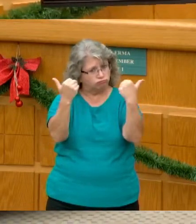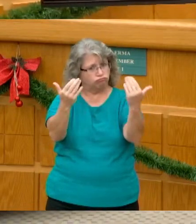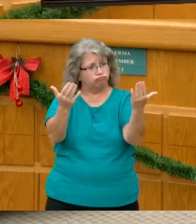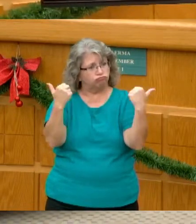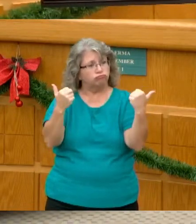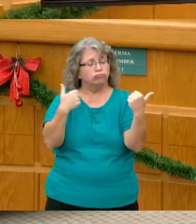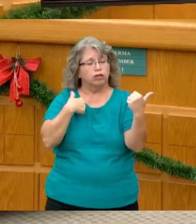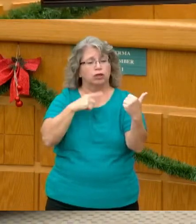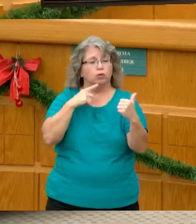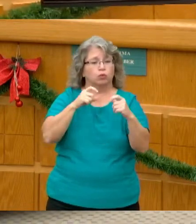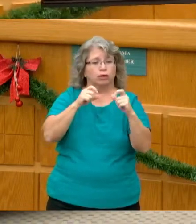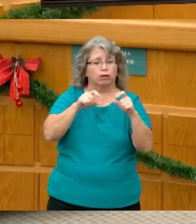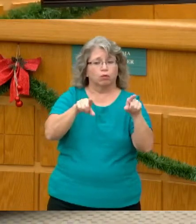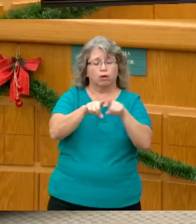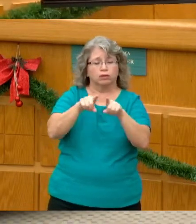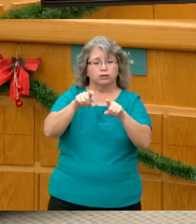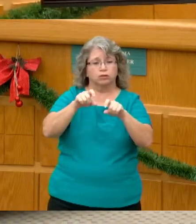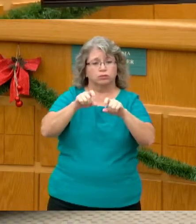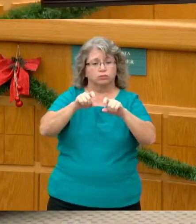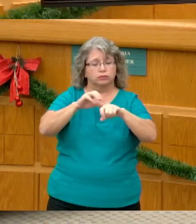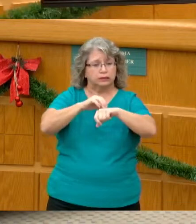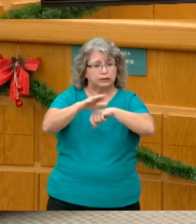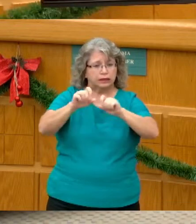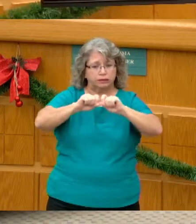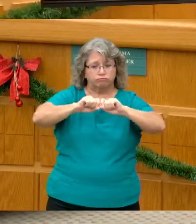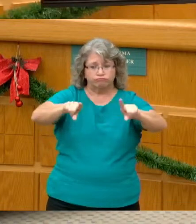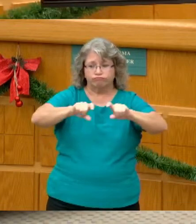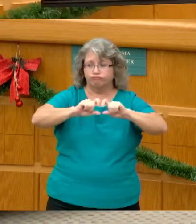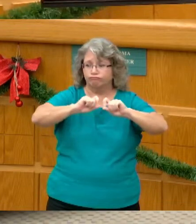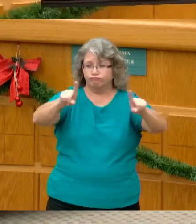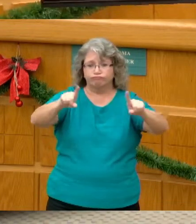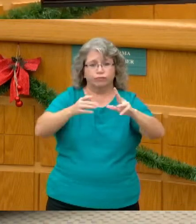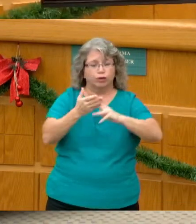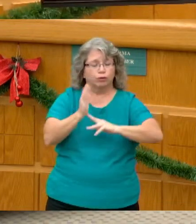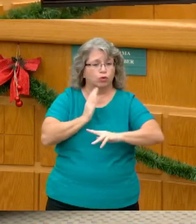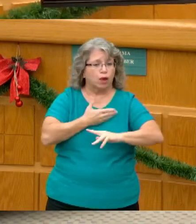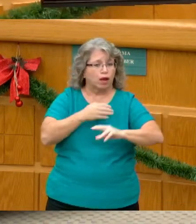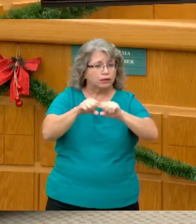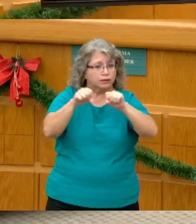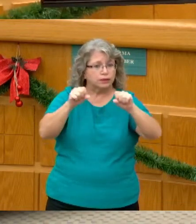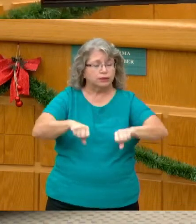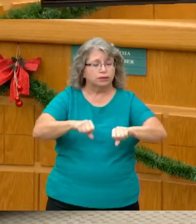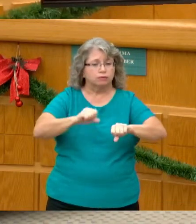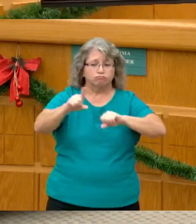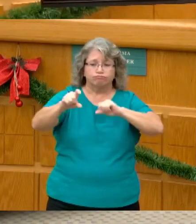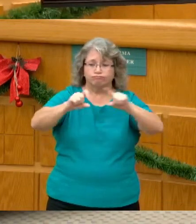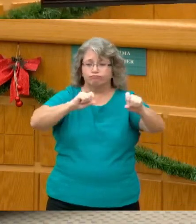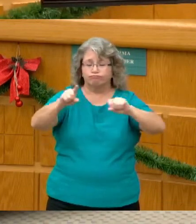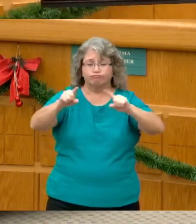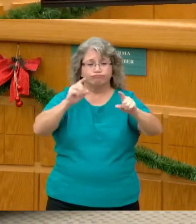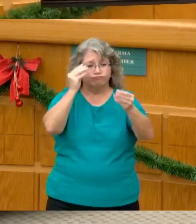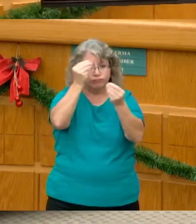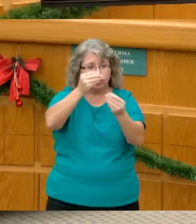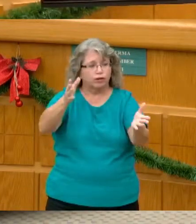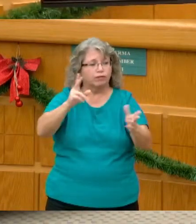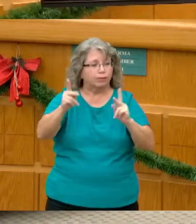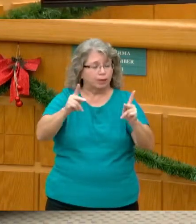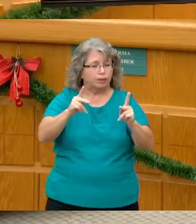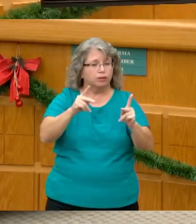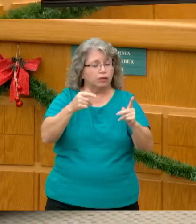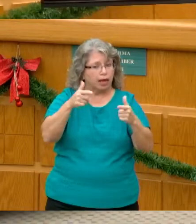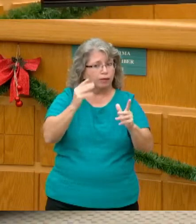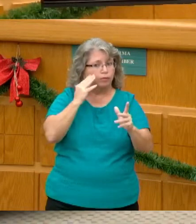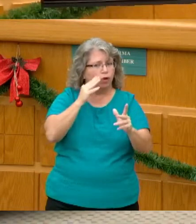alerts through our system called Luminaire and also through our reverse alert system with the city to say, hey, you're due for